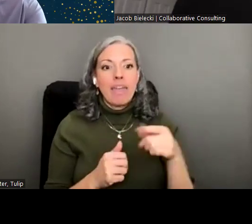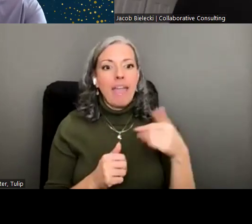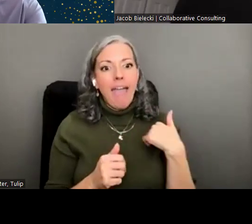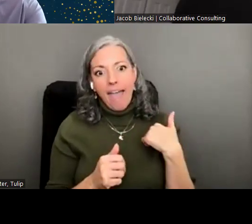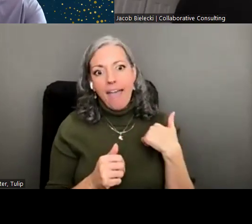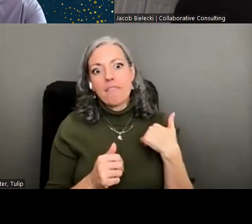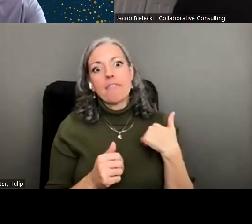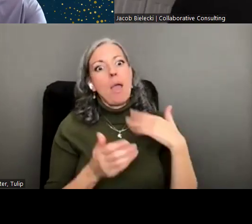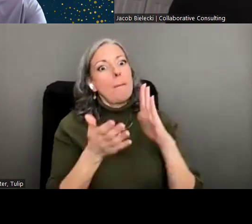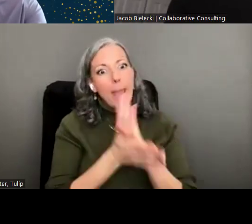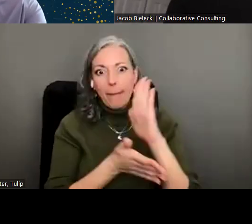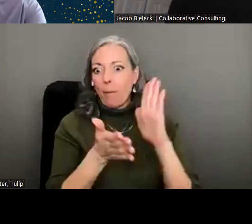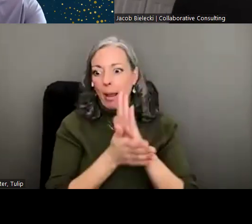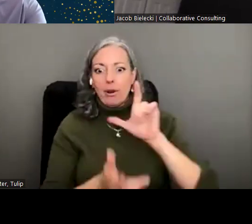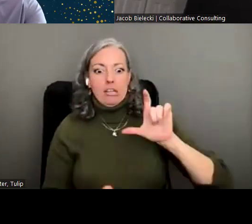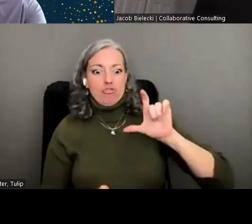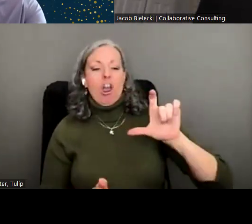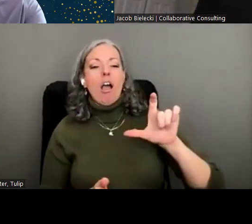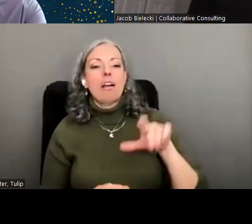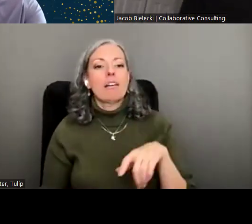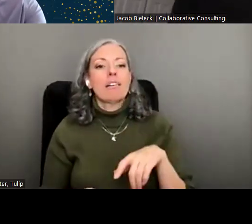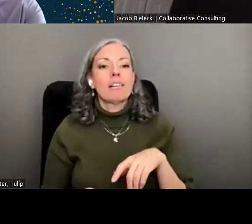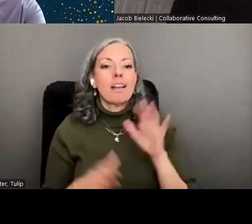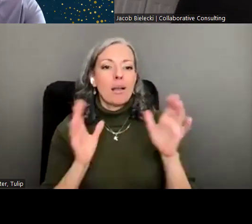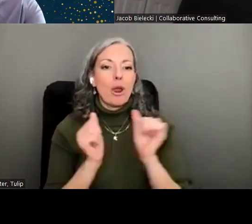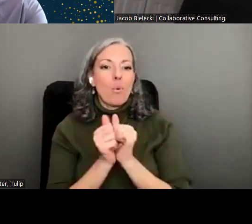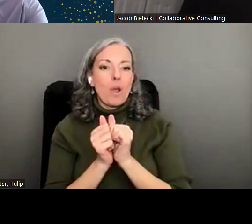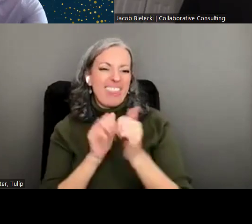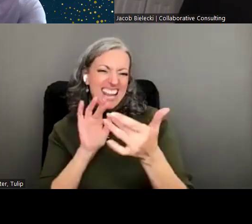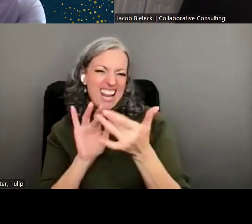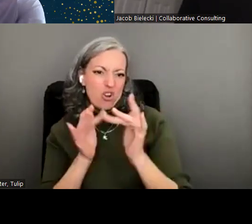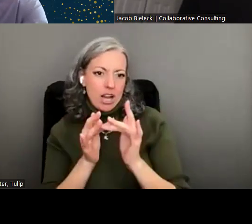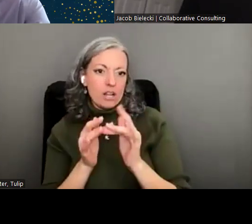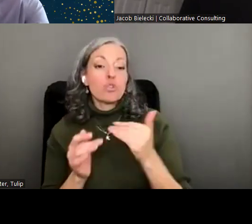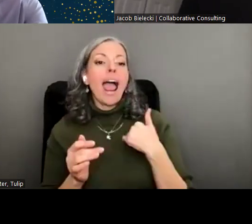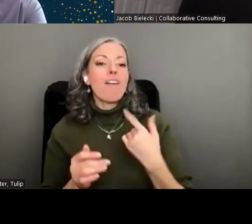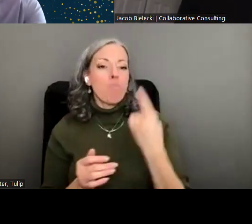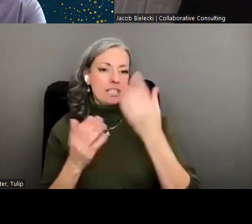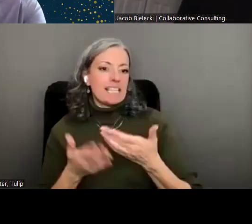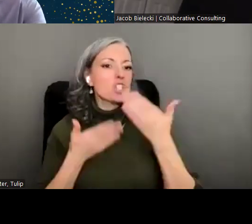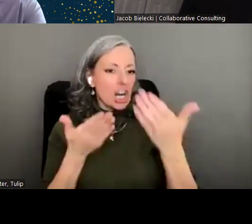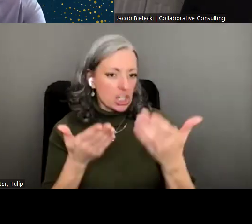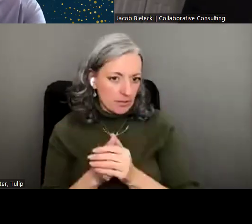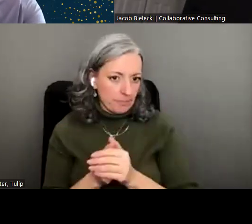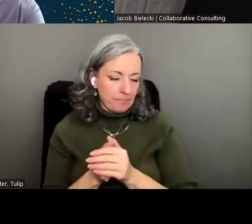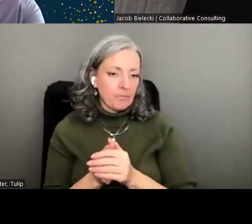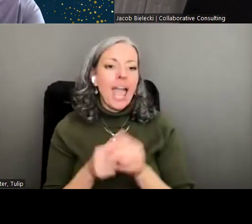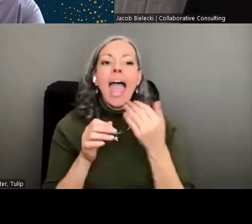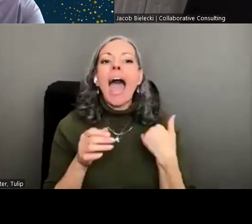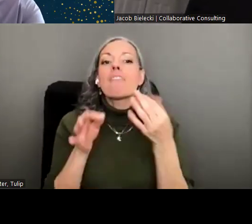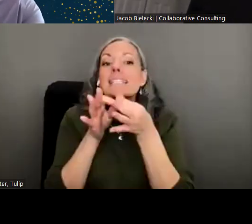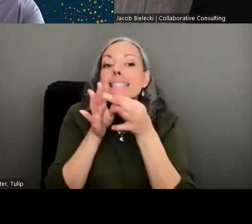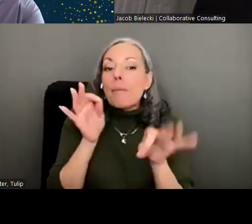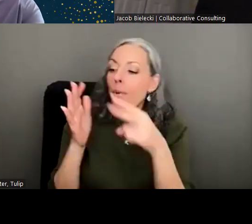than they do with online resources. So this is just a suggestion that there be a simple to